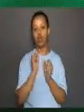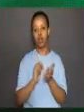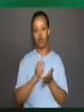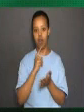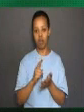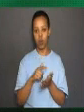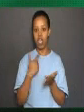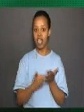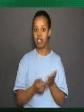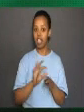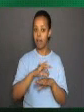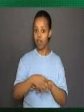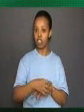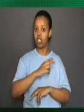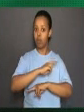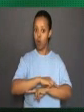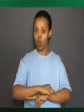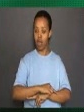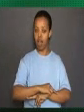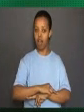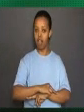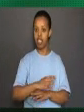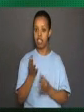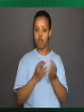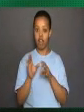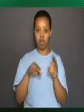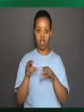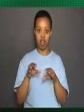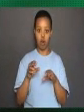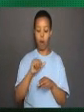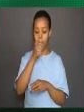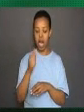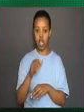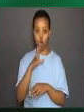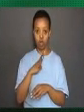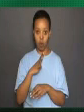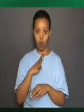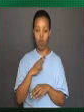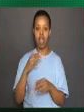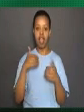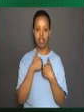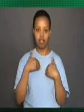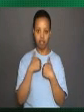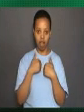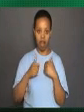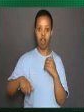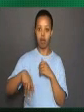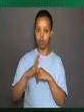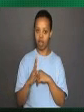The reservoir of infection is defined as any person, animal,